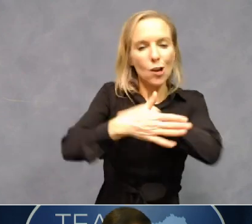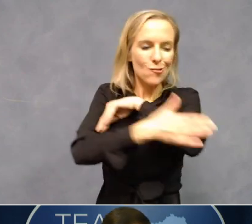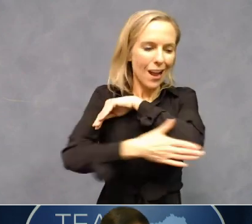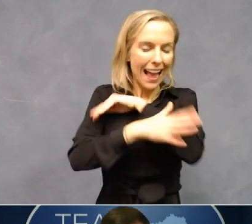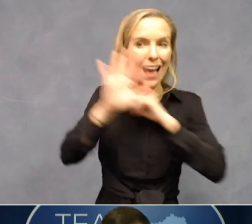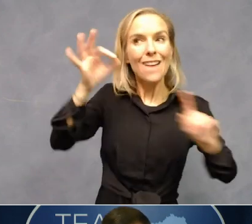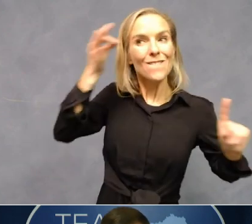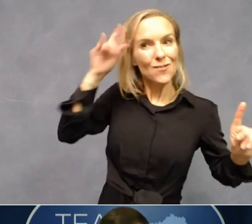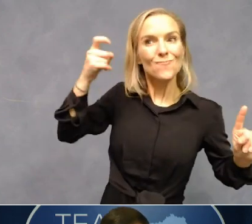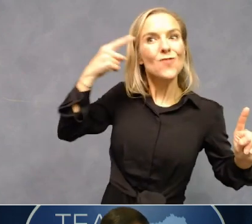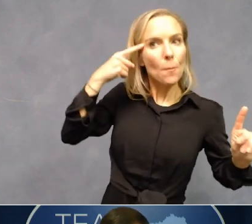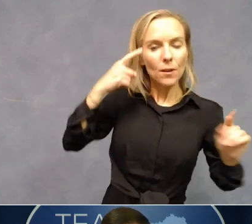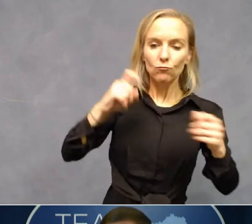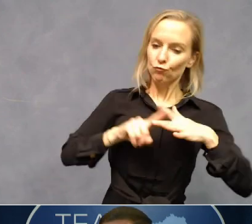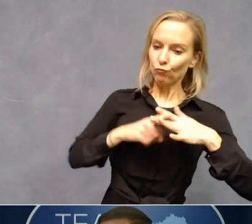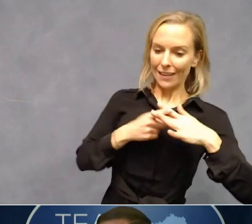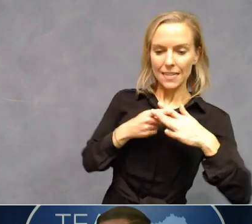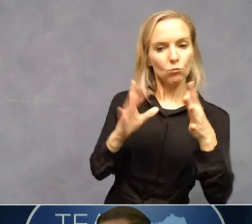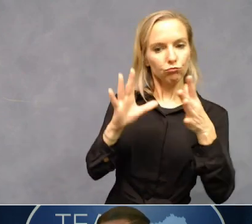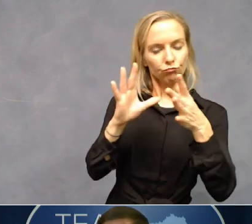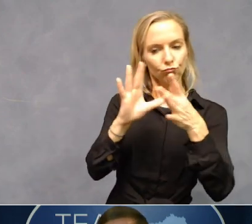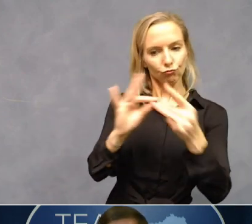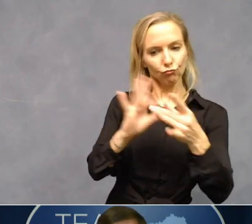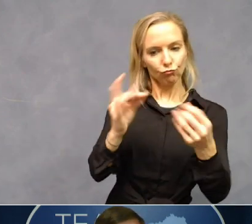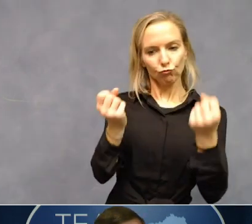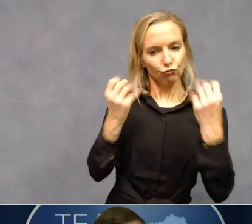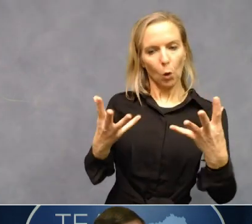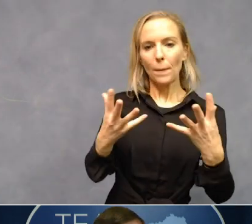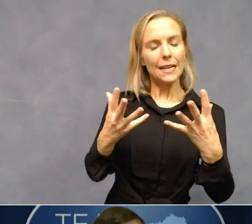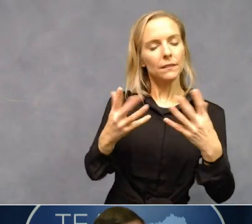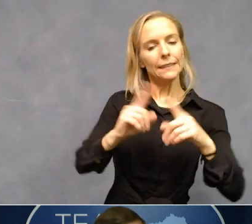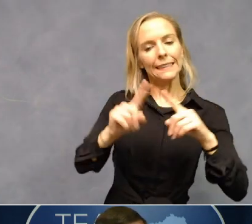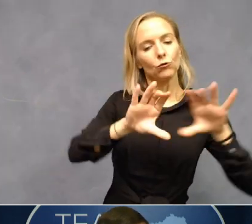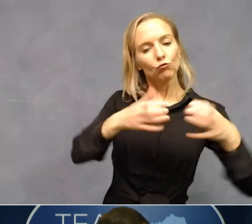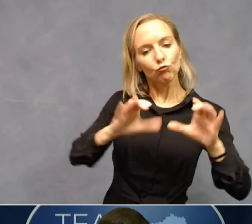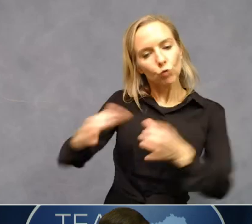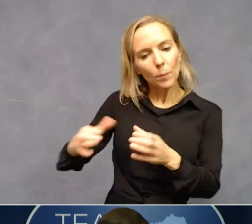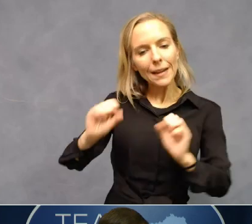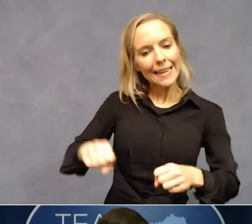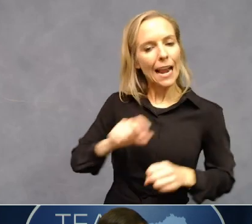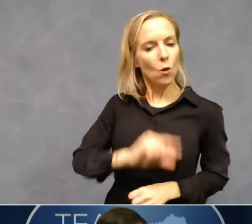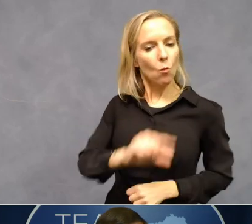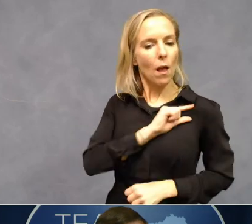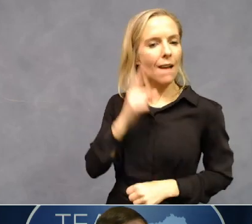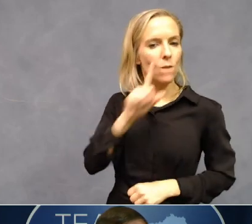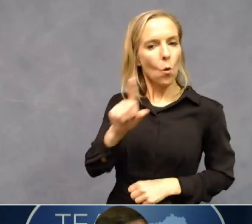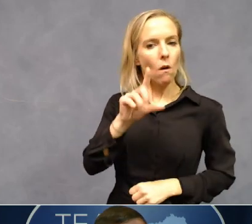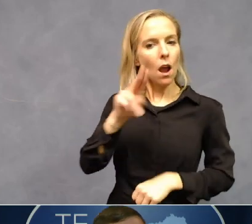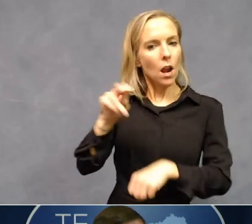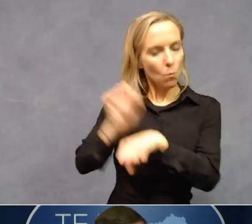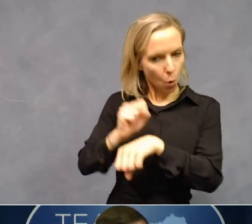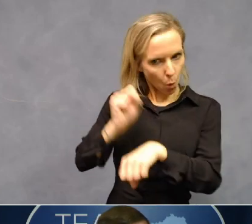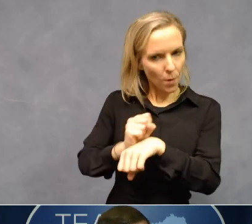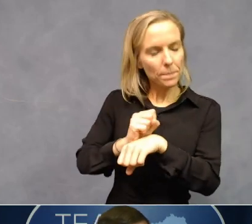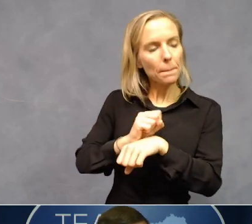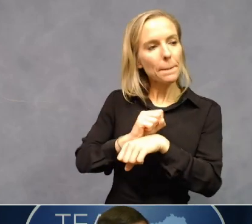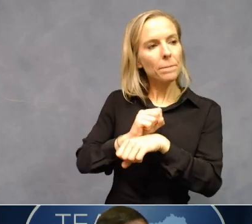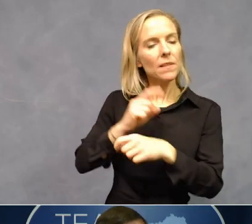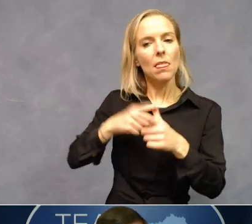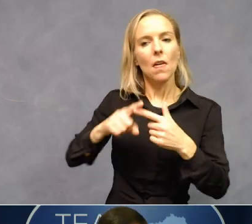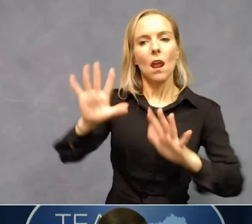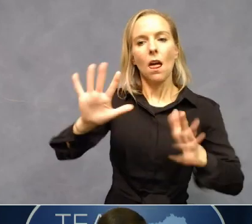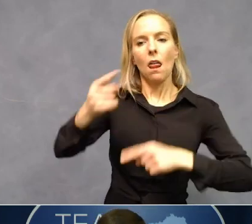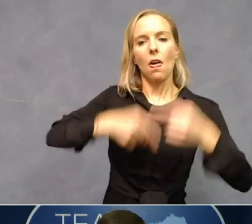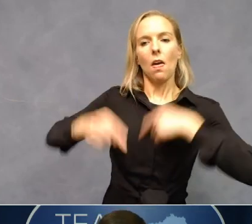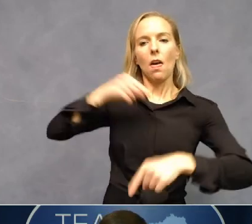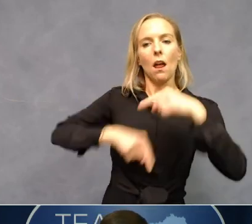said so many different groups are going to be able to qualify for unemployment, and they started dialing it back about a